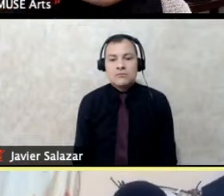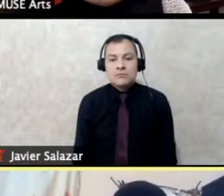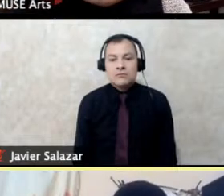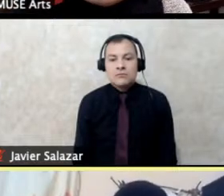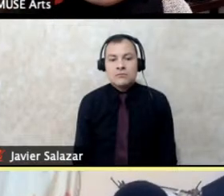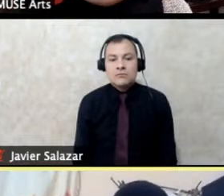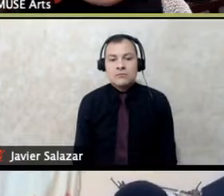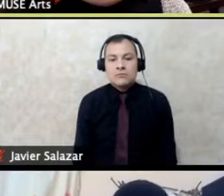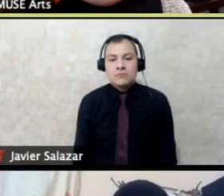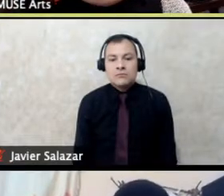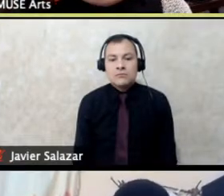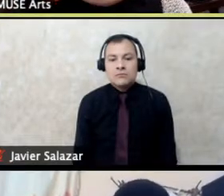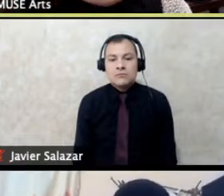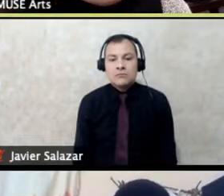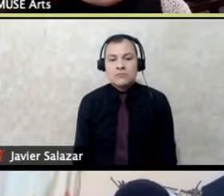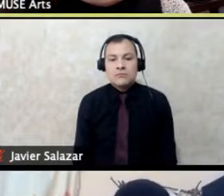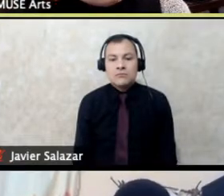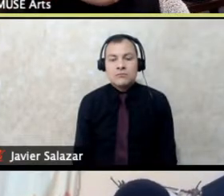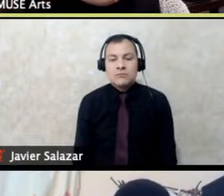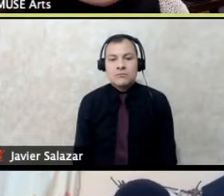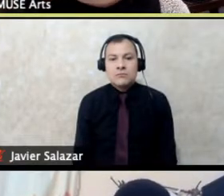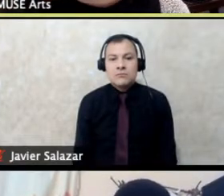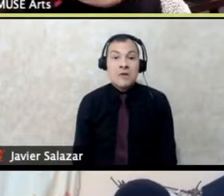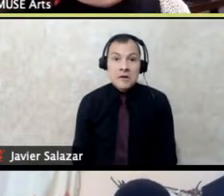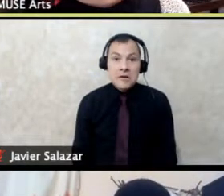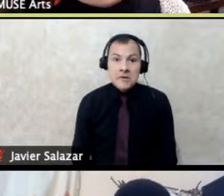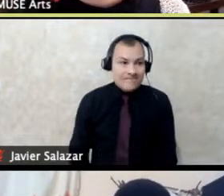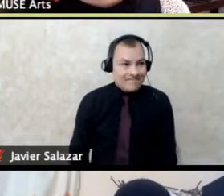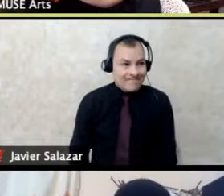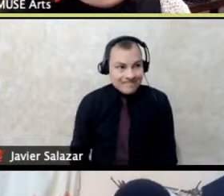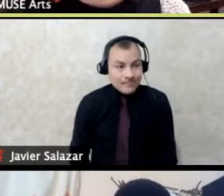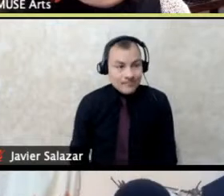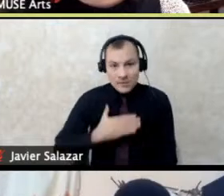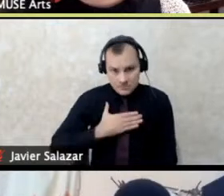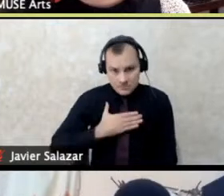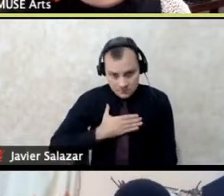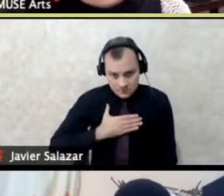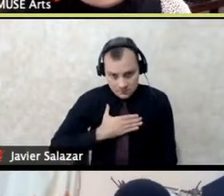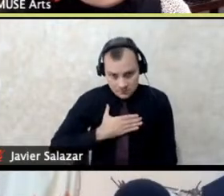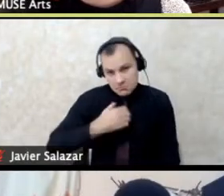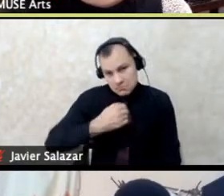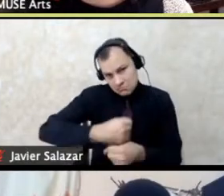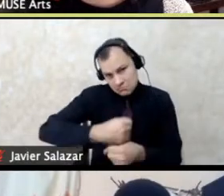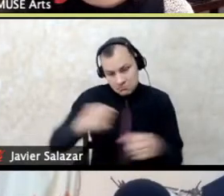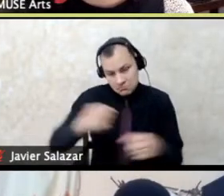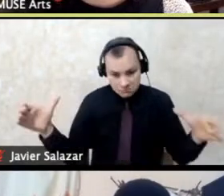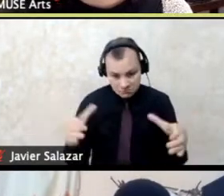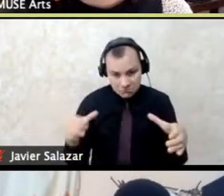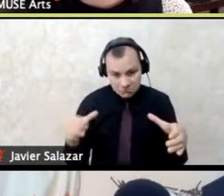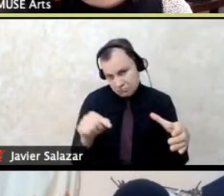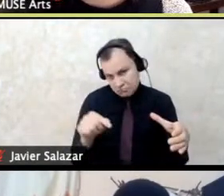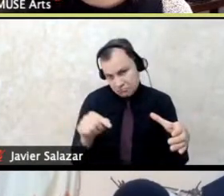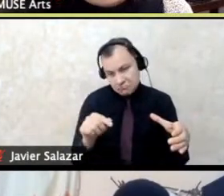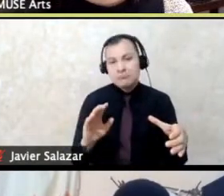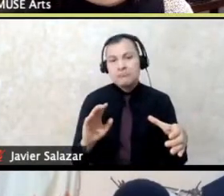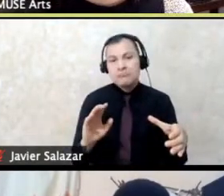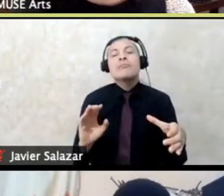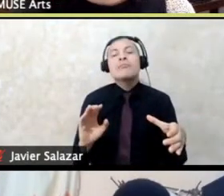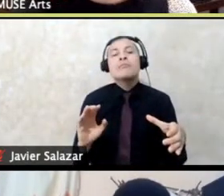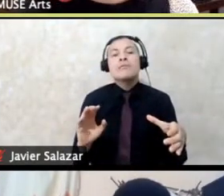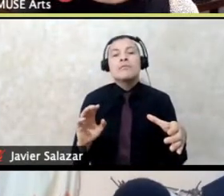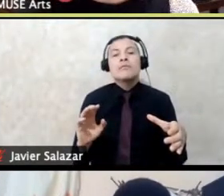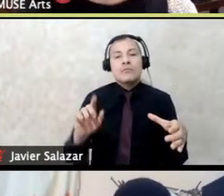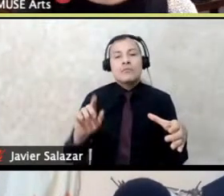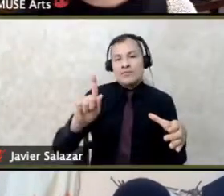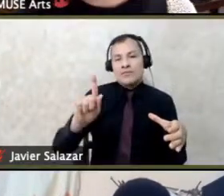En mi trabajo, en mi organización Playmakers, nosotros nos encargamos de proveer educación